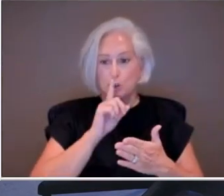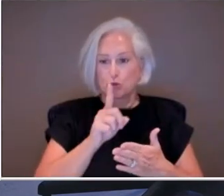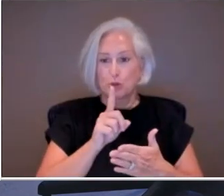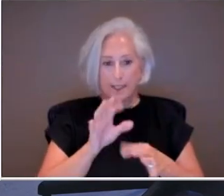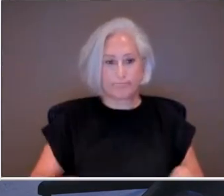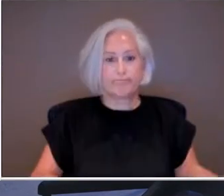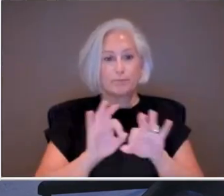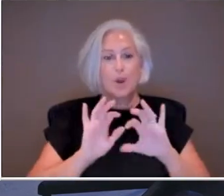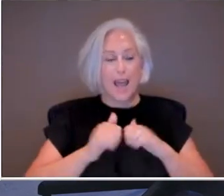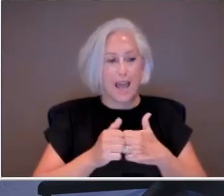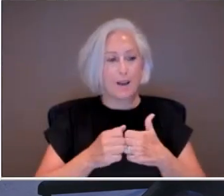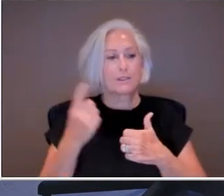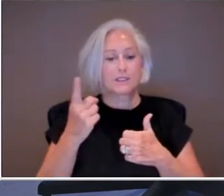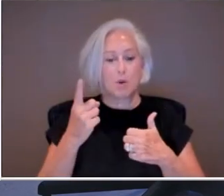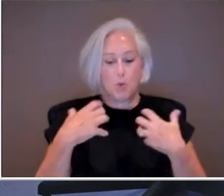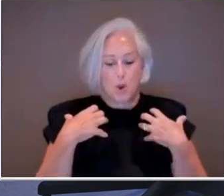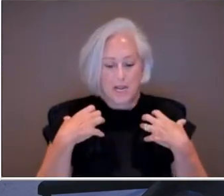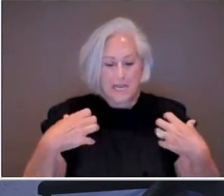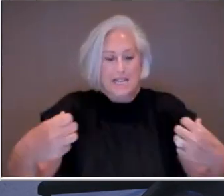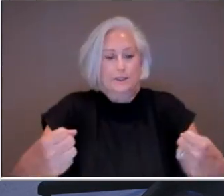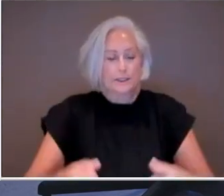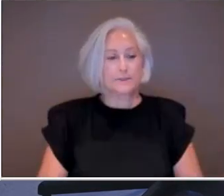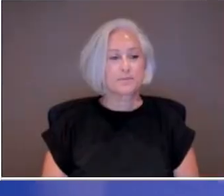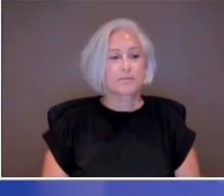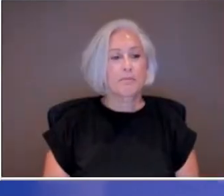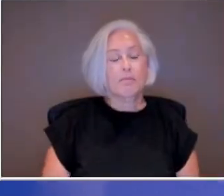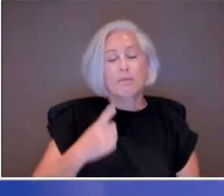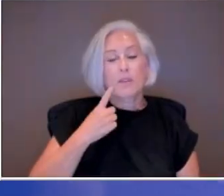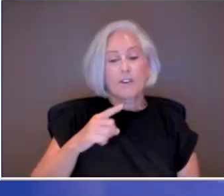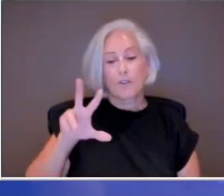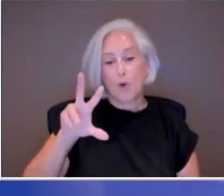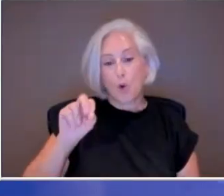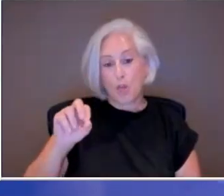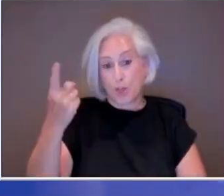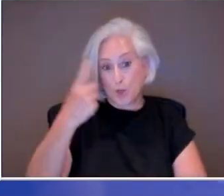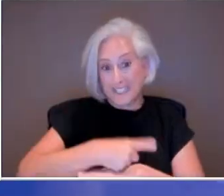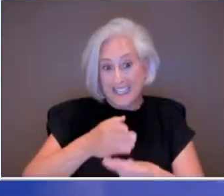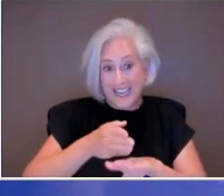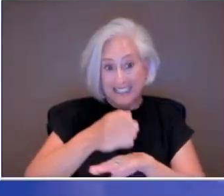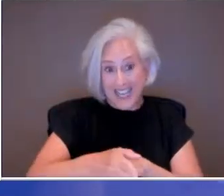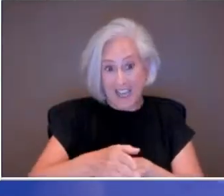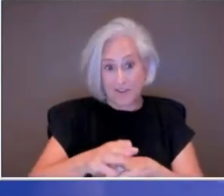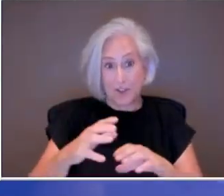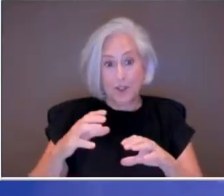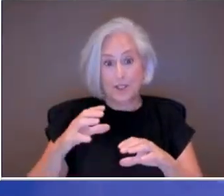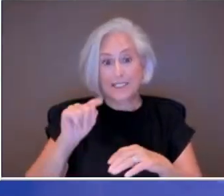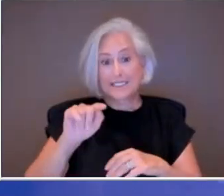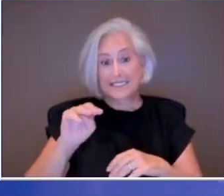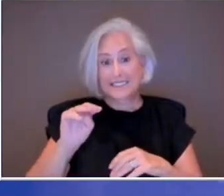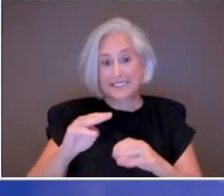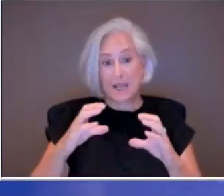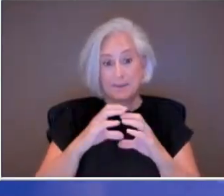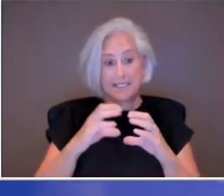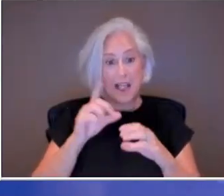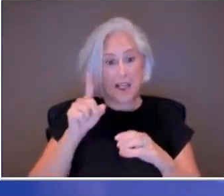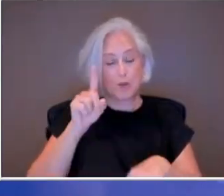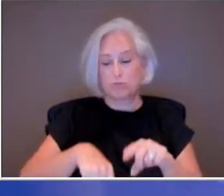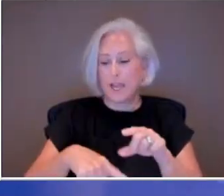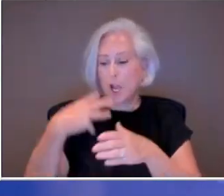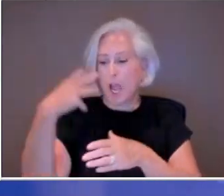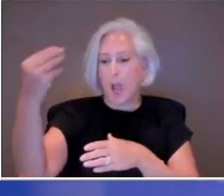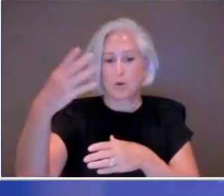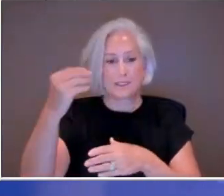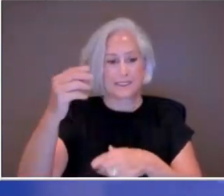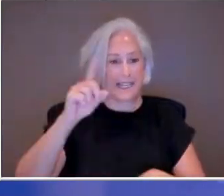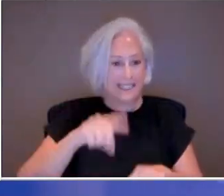heals. Yes. Well, for 30 days after you have a stem cell treatment, you're not even allowed to go outside. You